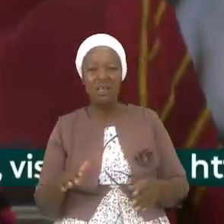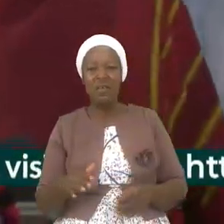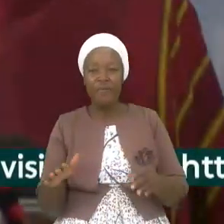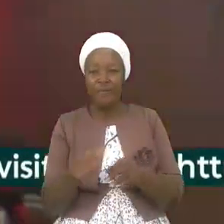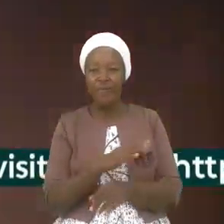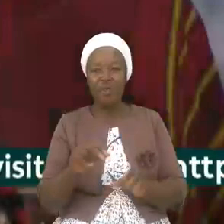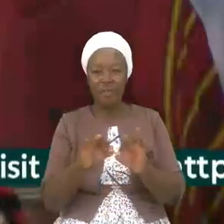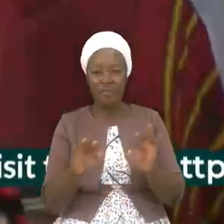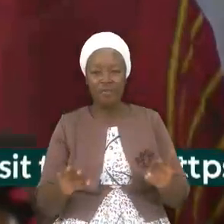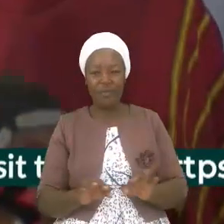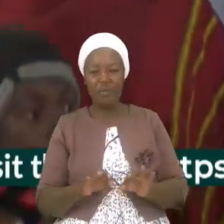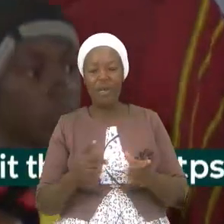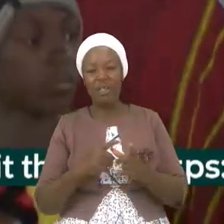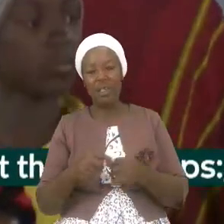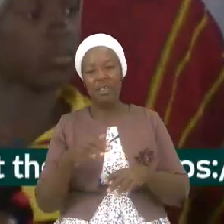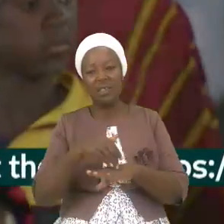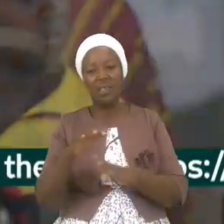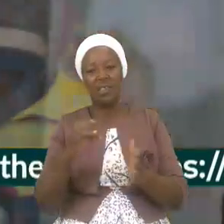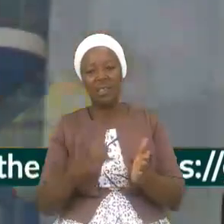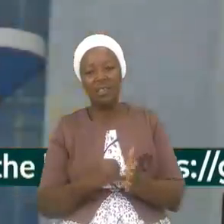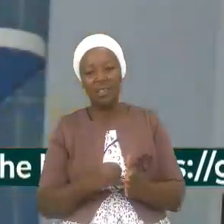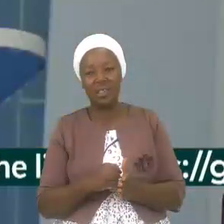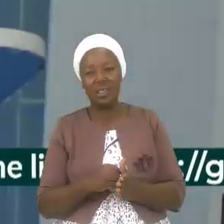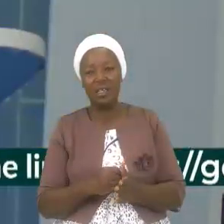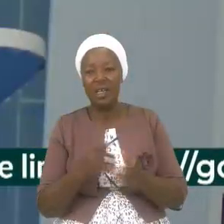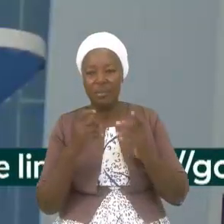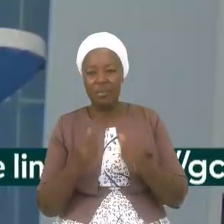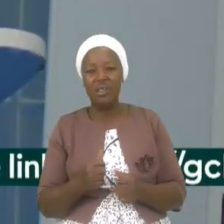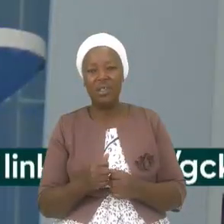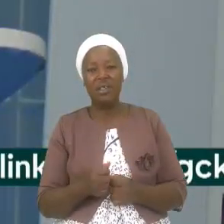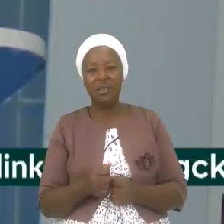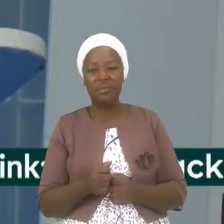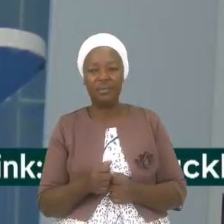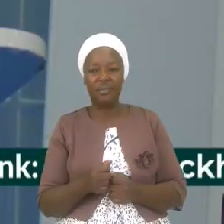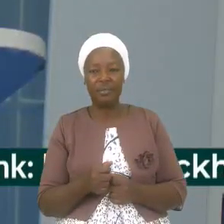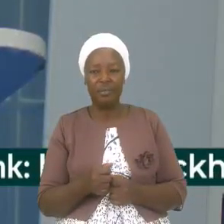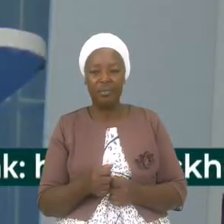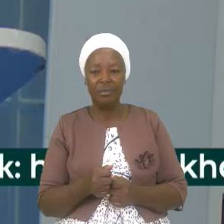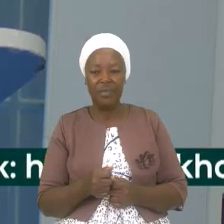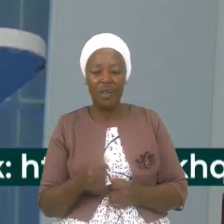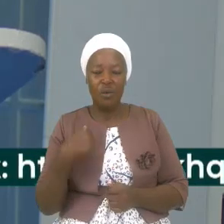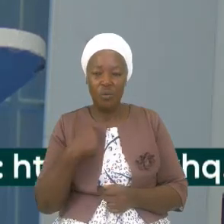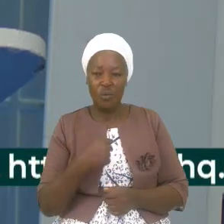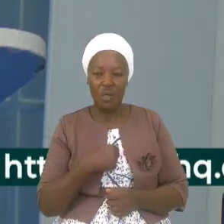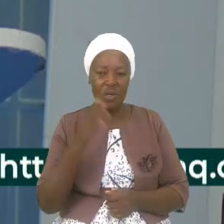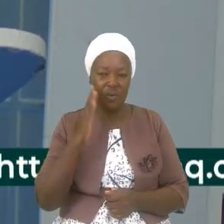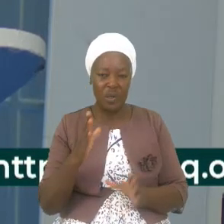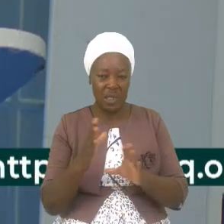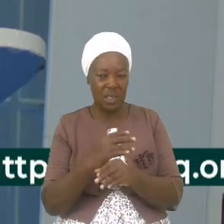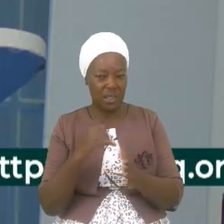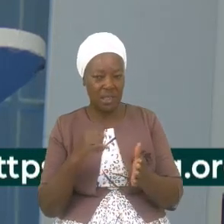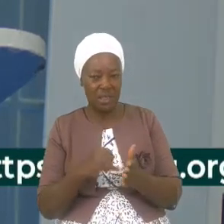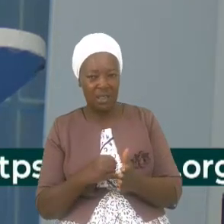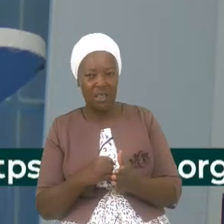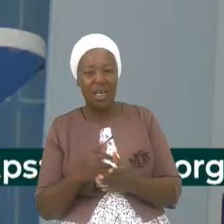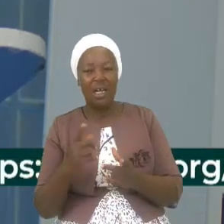immediately. We will capture you. Heaven will capture you. The Book of Life will